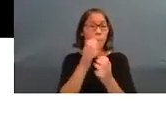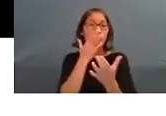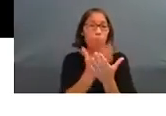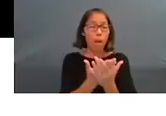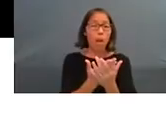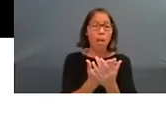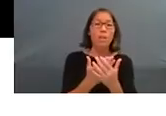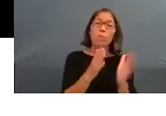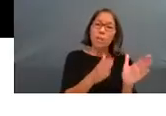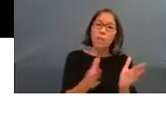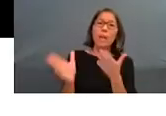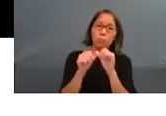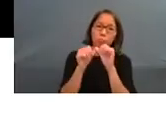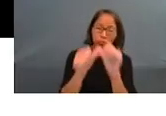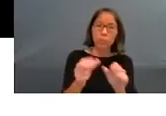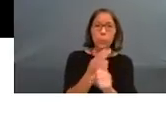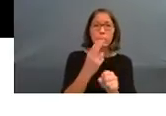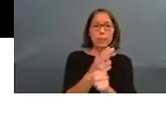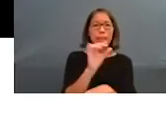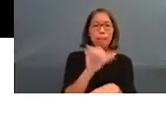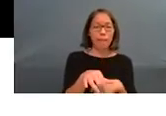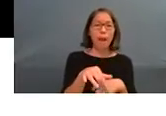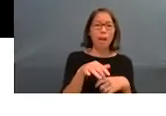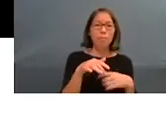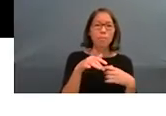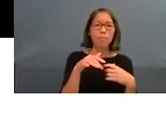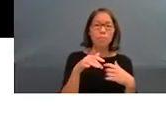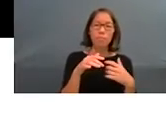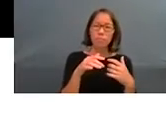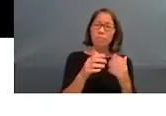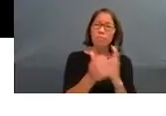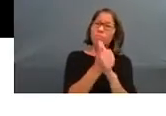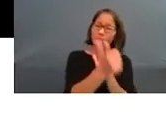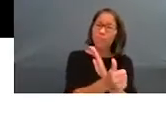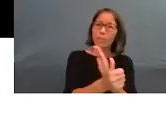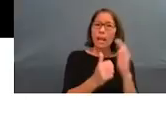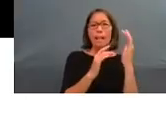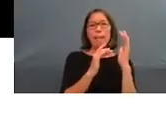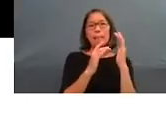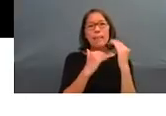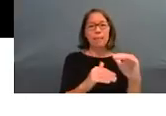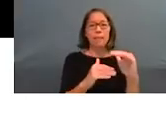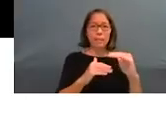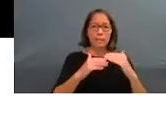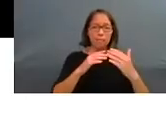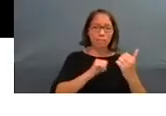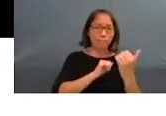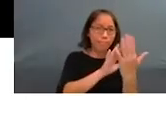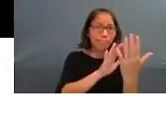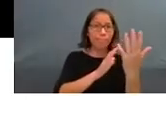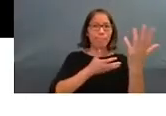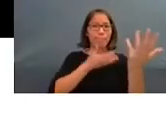through a virtual meeting platform. It's an effective way to limit the physical contact, but still being able